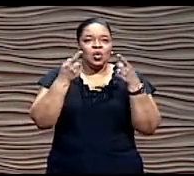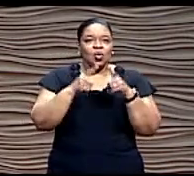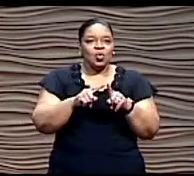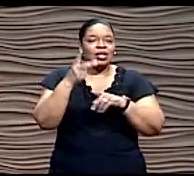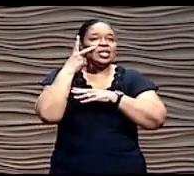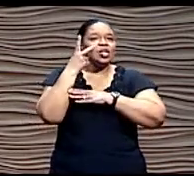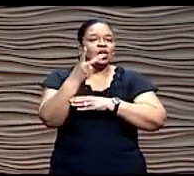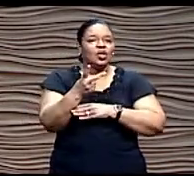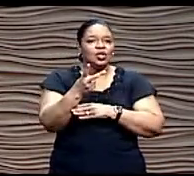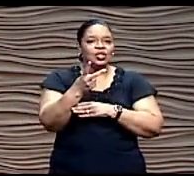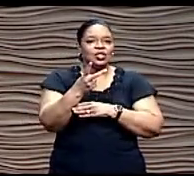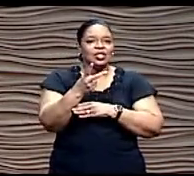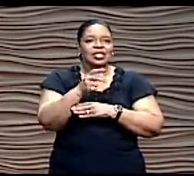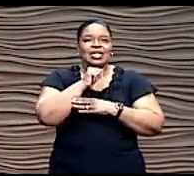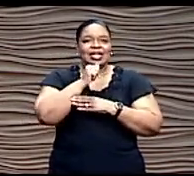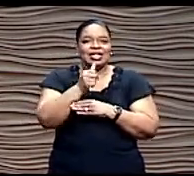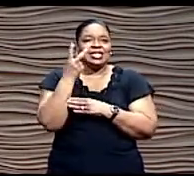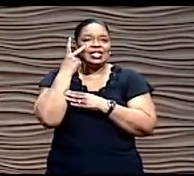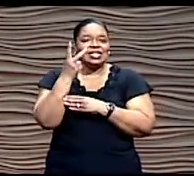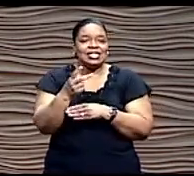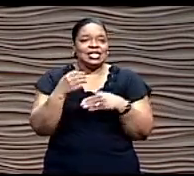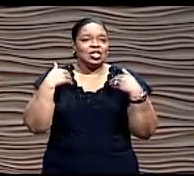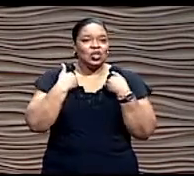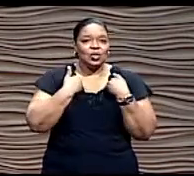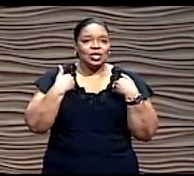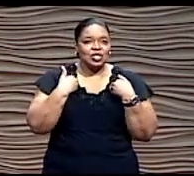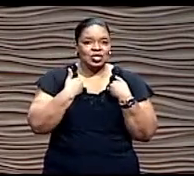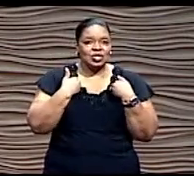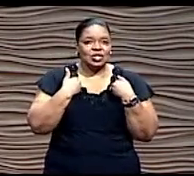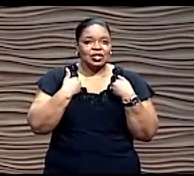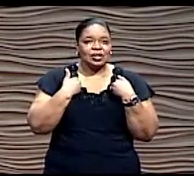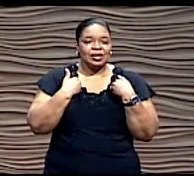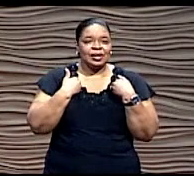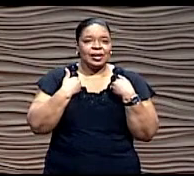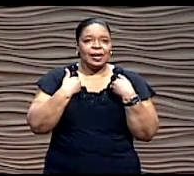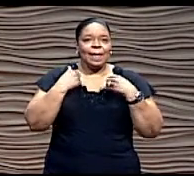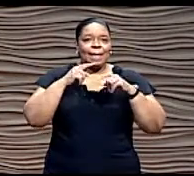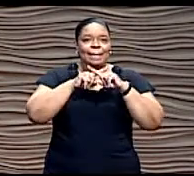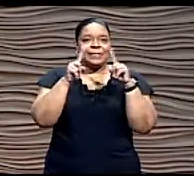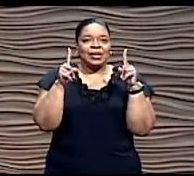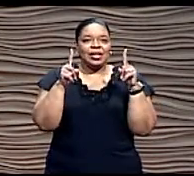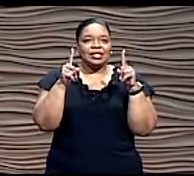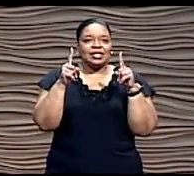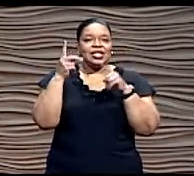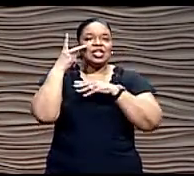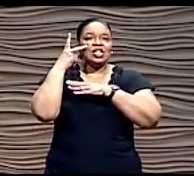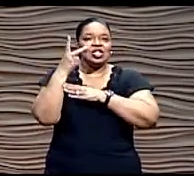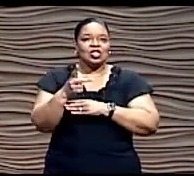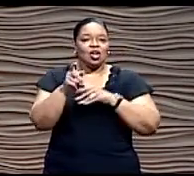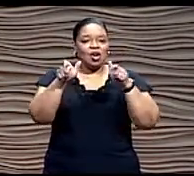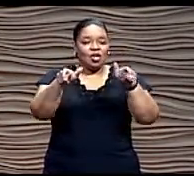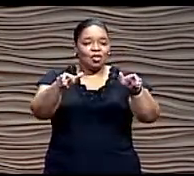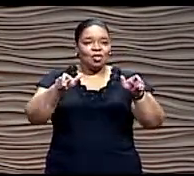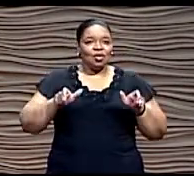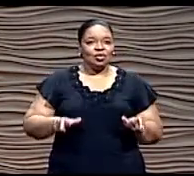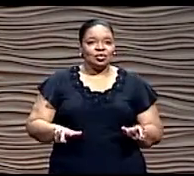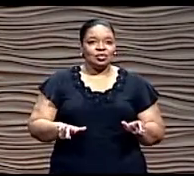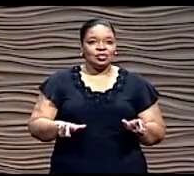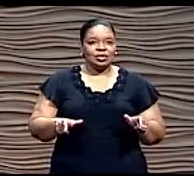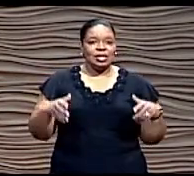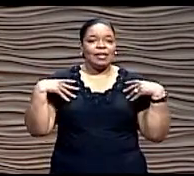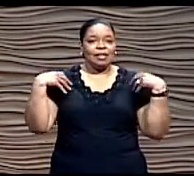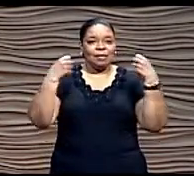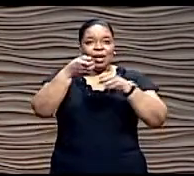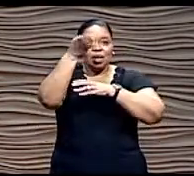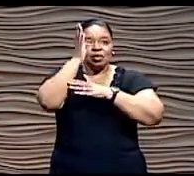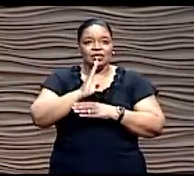looked, he didn't just see creatures, but he saw a throne, the power